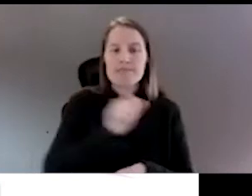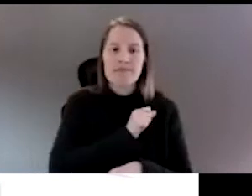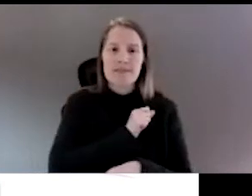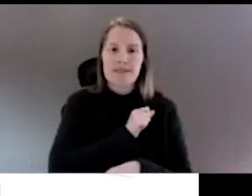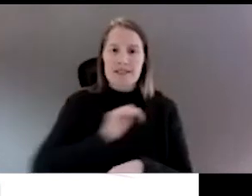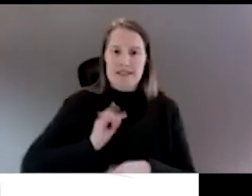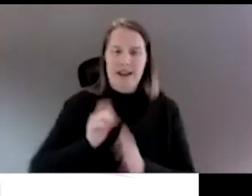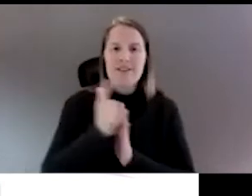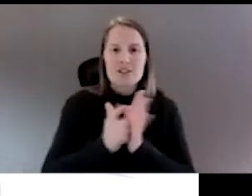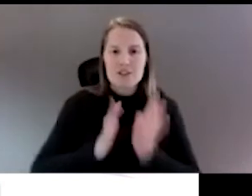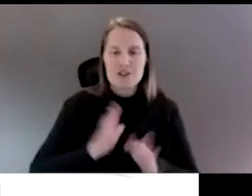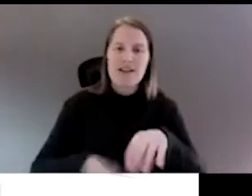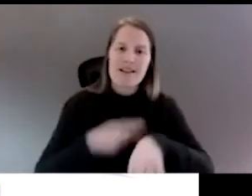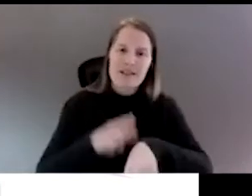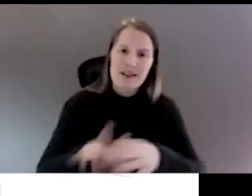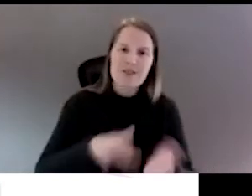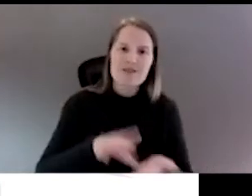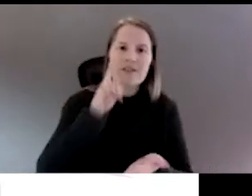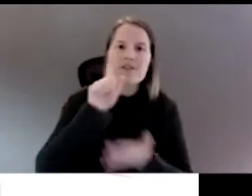and Economic Justice,